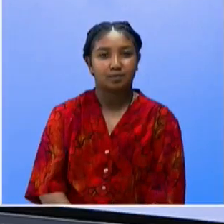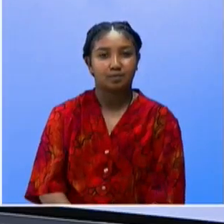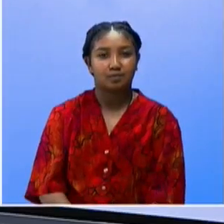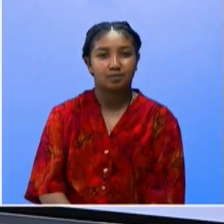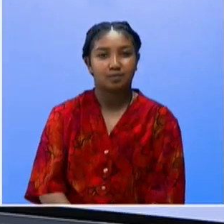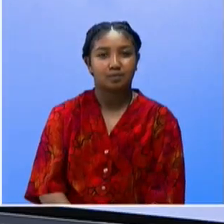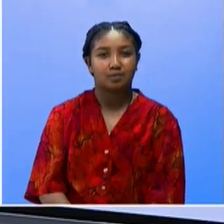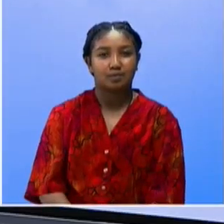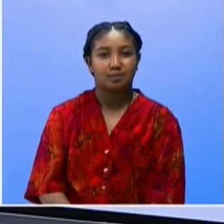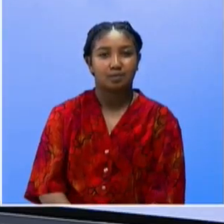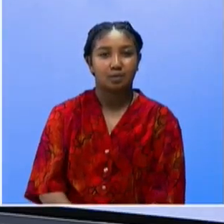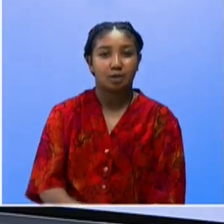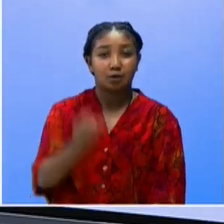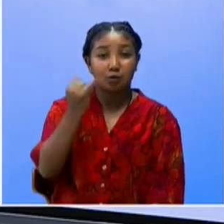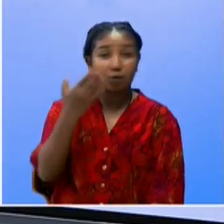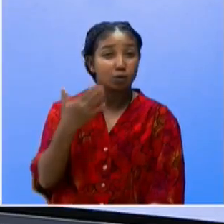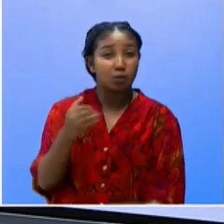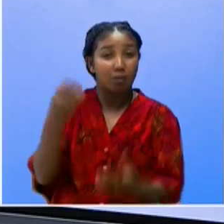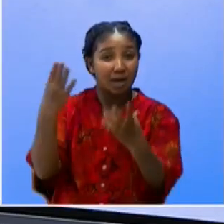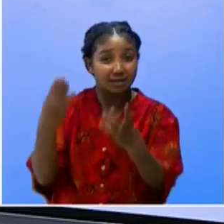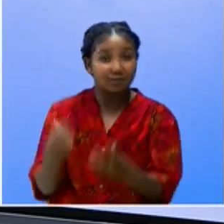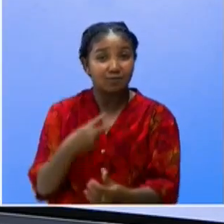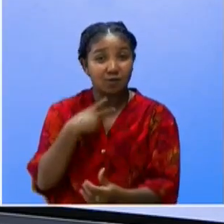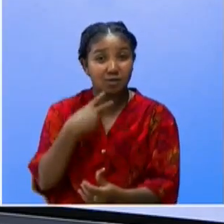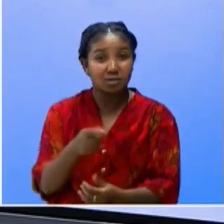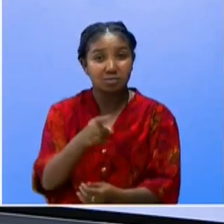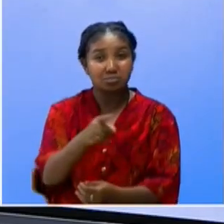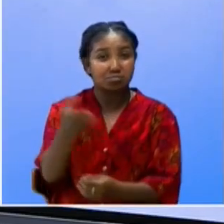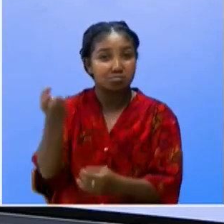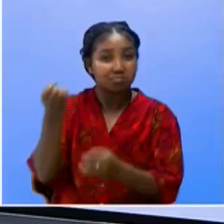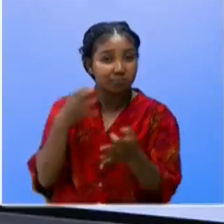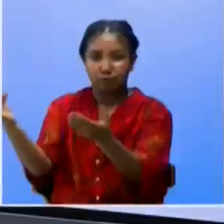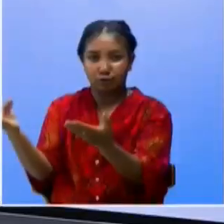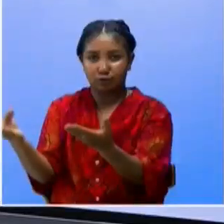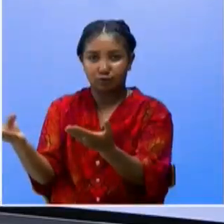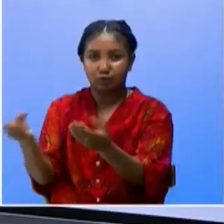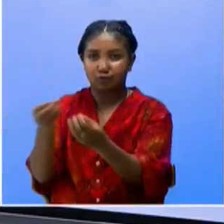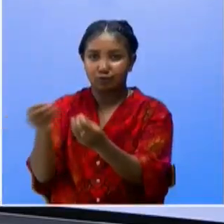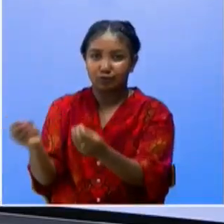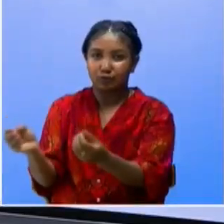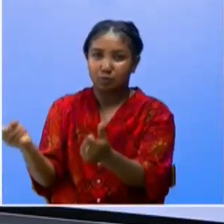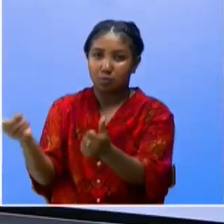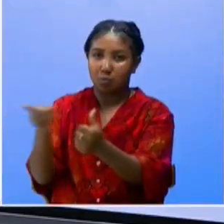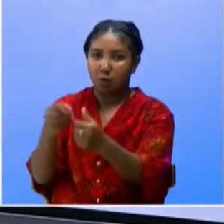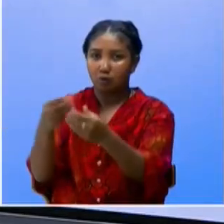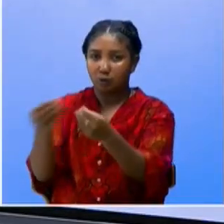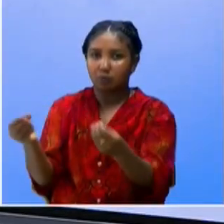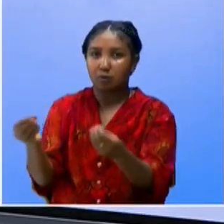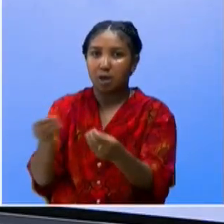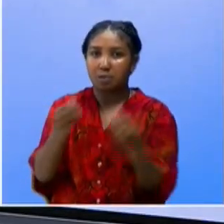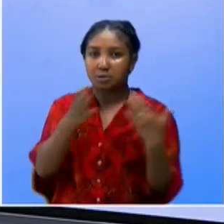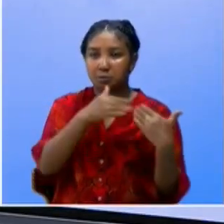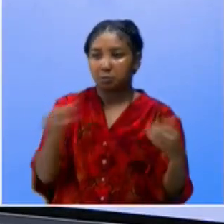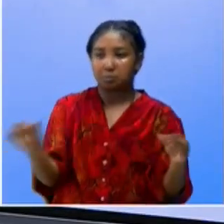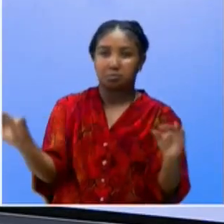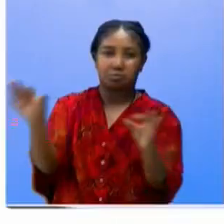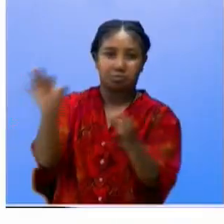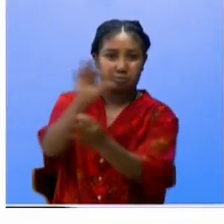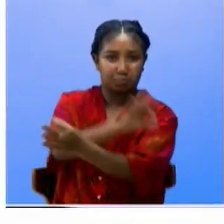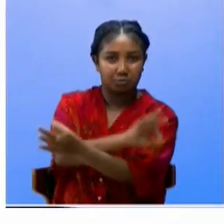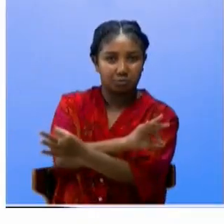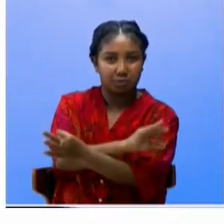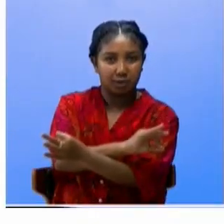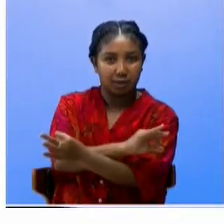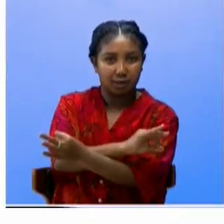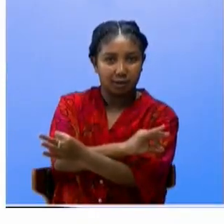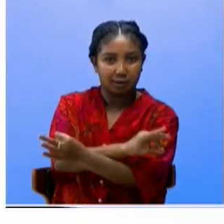Yes? If you want to change into passive voice, as we've said earlier, receiver of the action. Okay? Here,